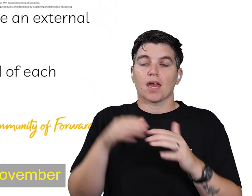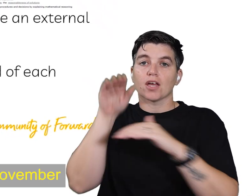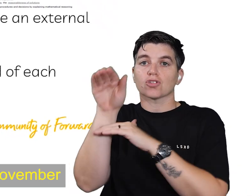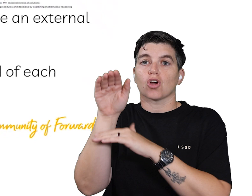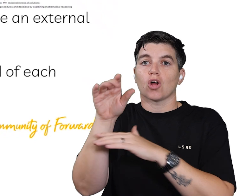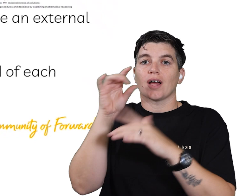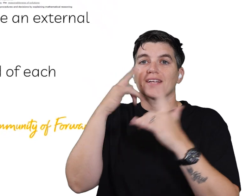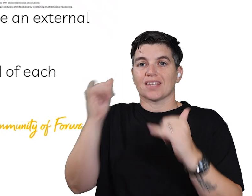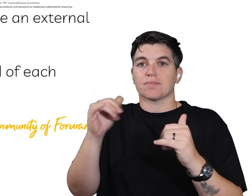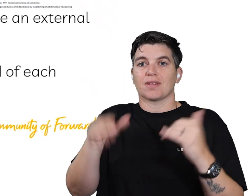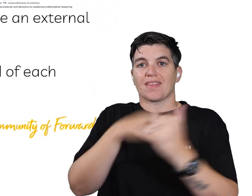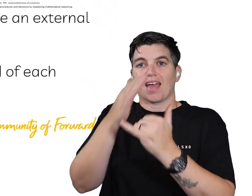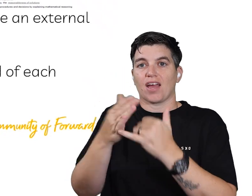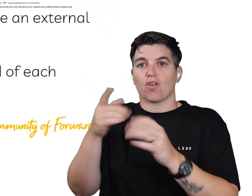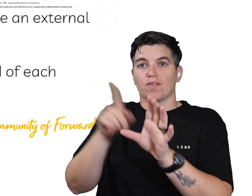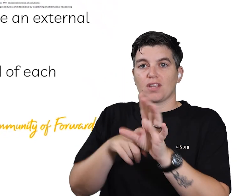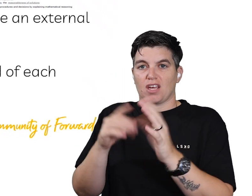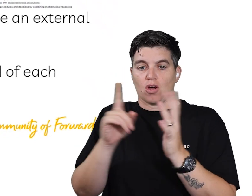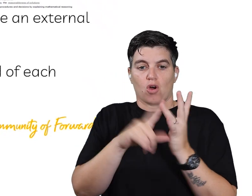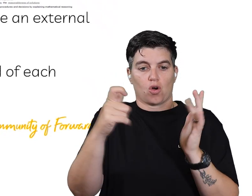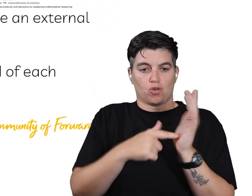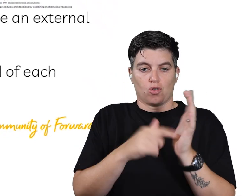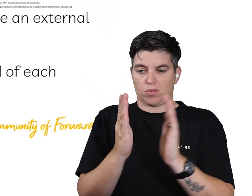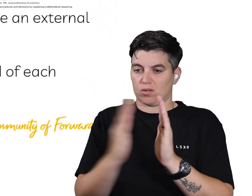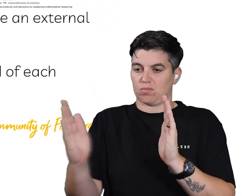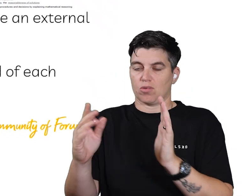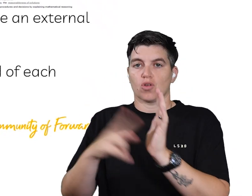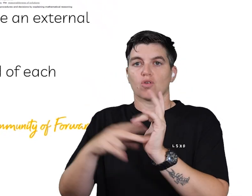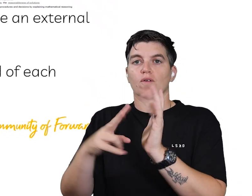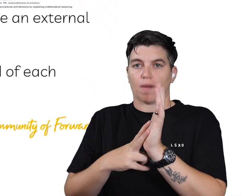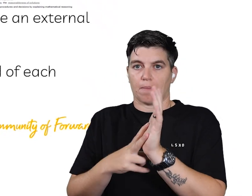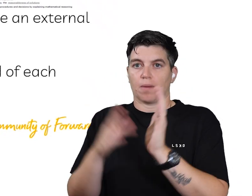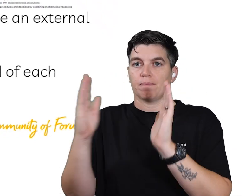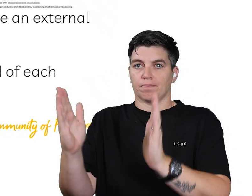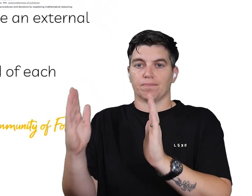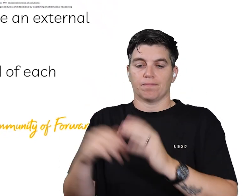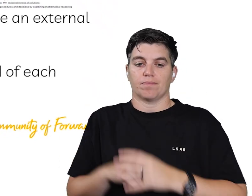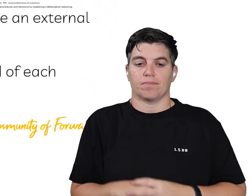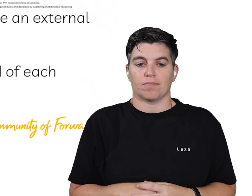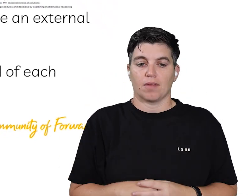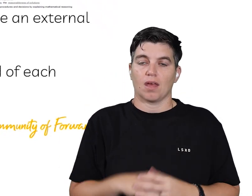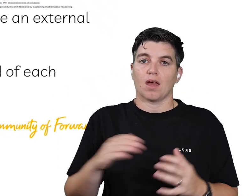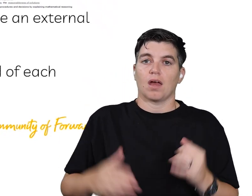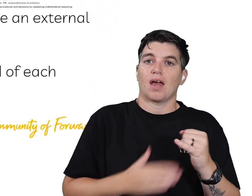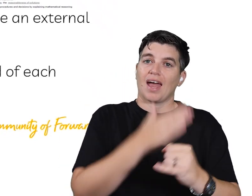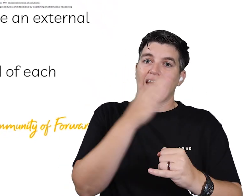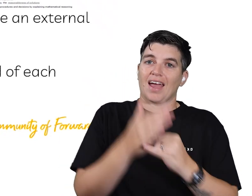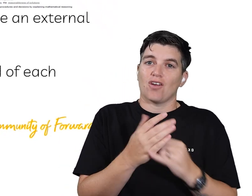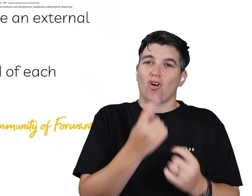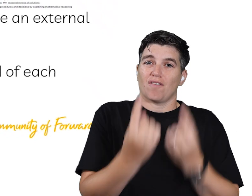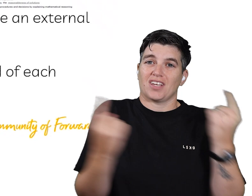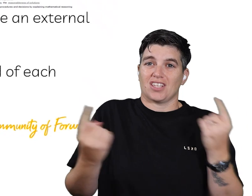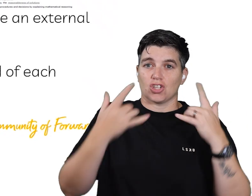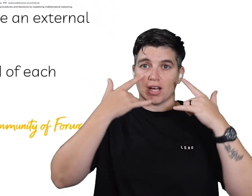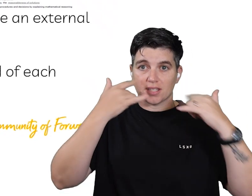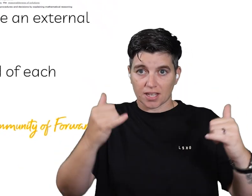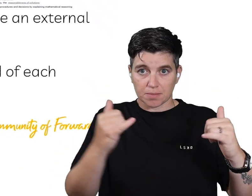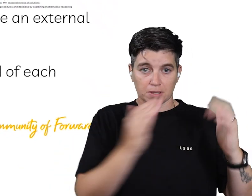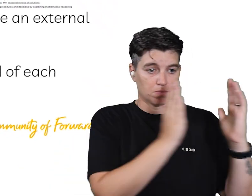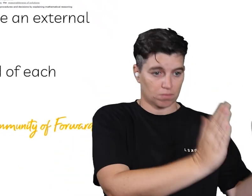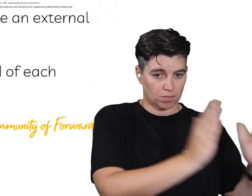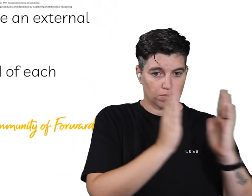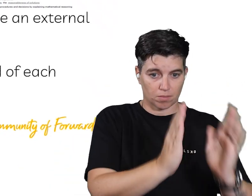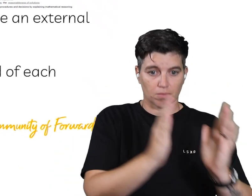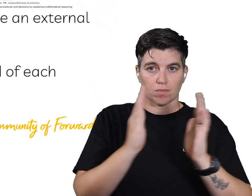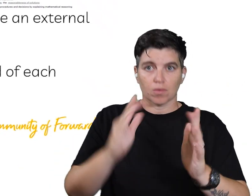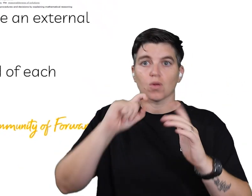November. Students will receive an academic profile at the end of each assessment period, and this will be in the form of